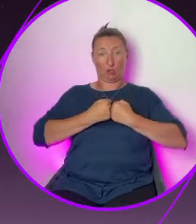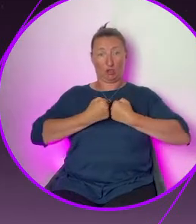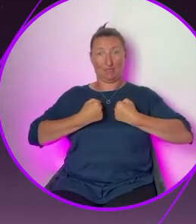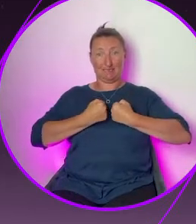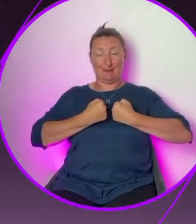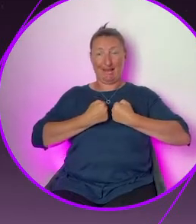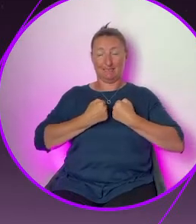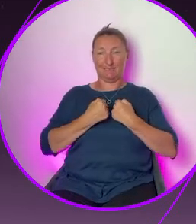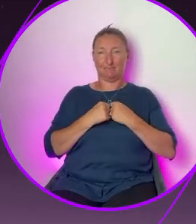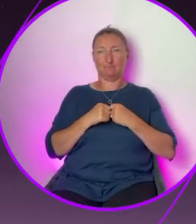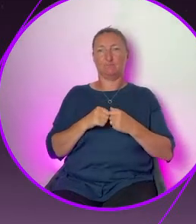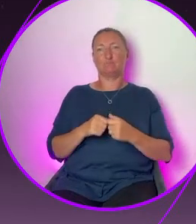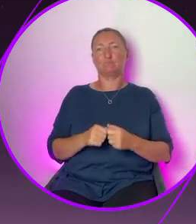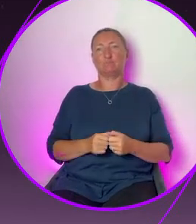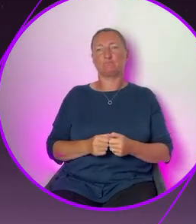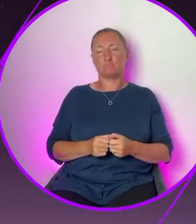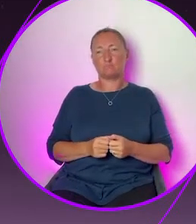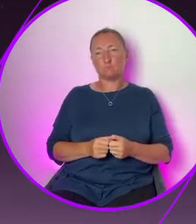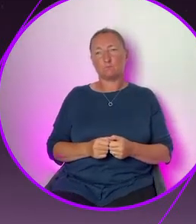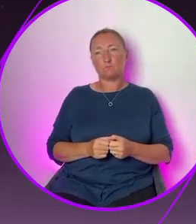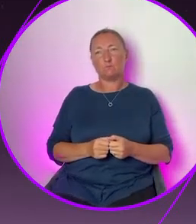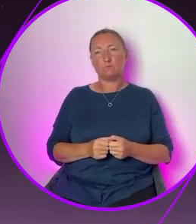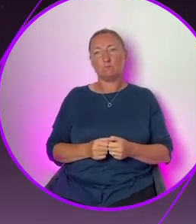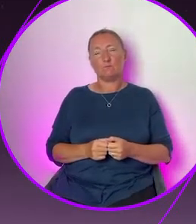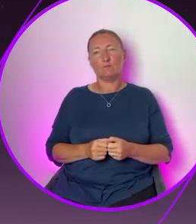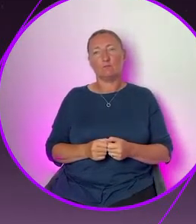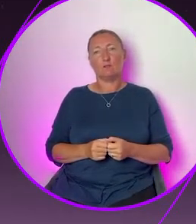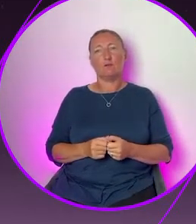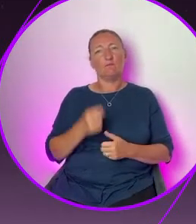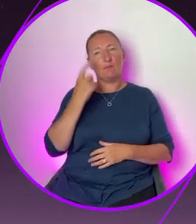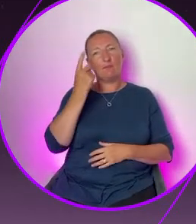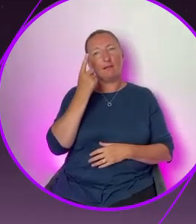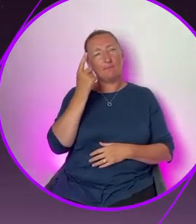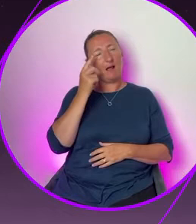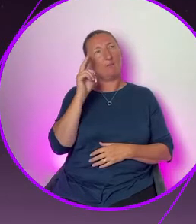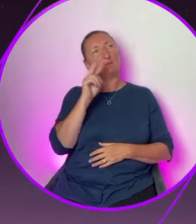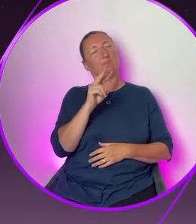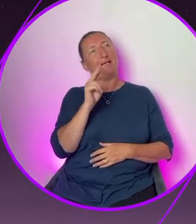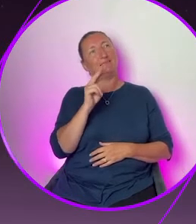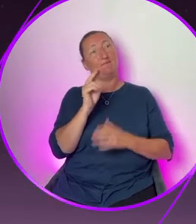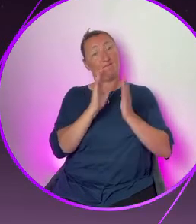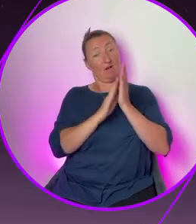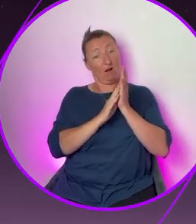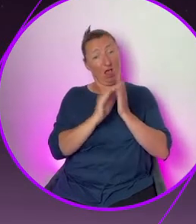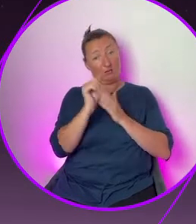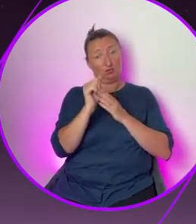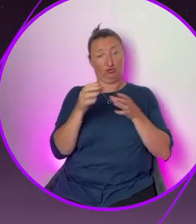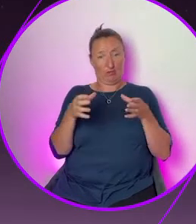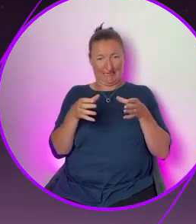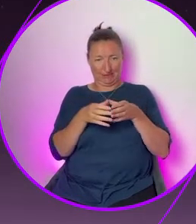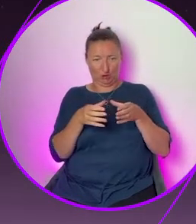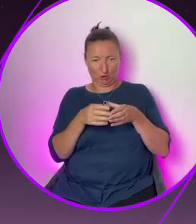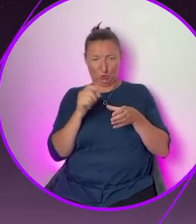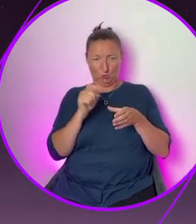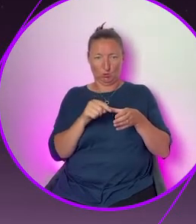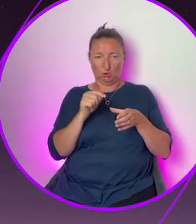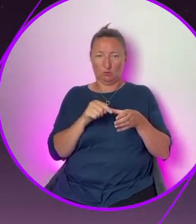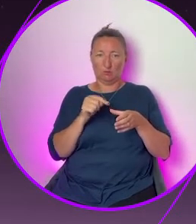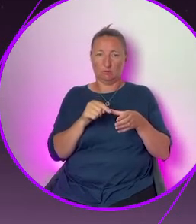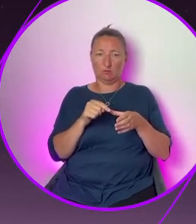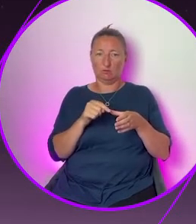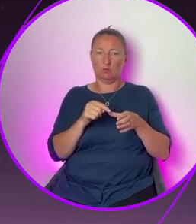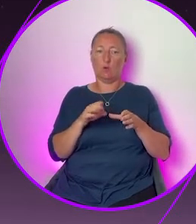space. So from the perspective of cultural institutions, there